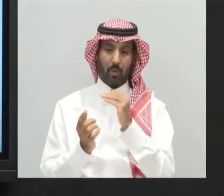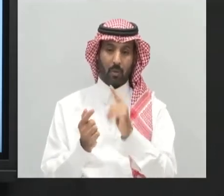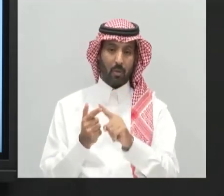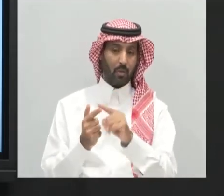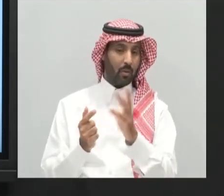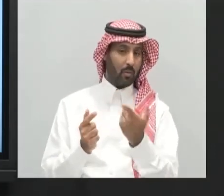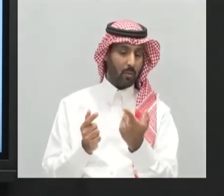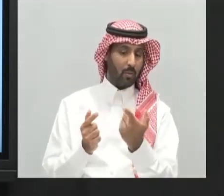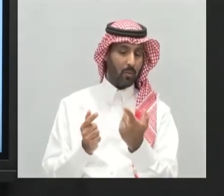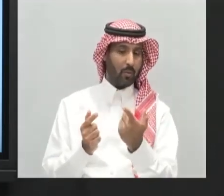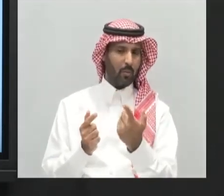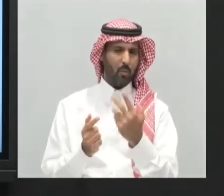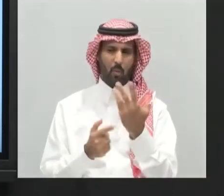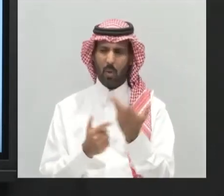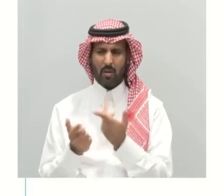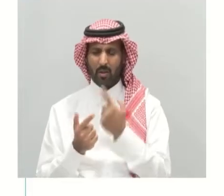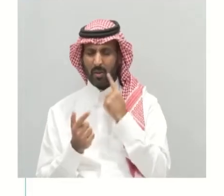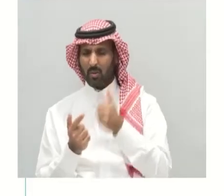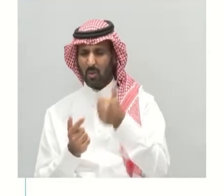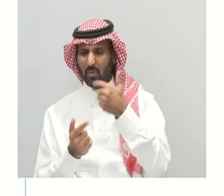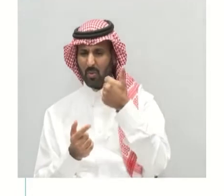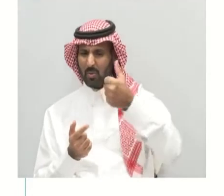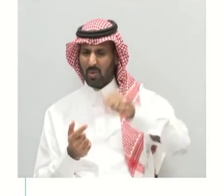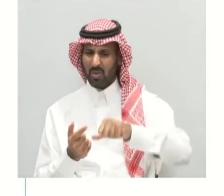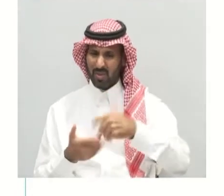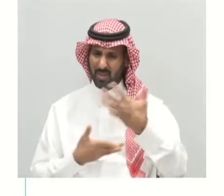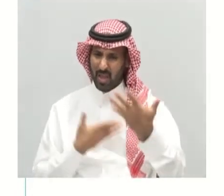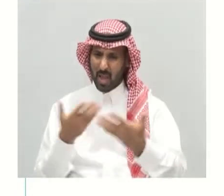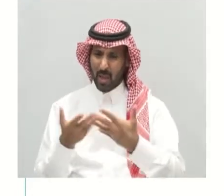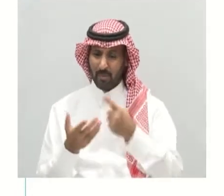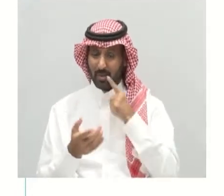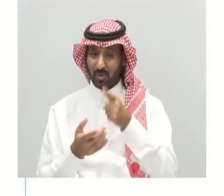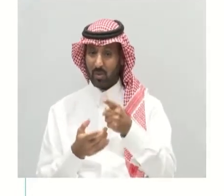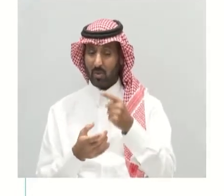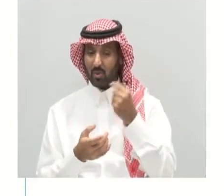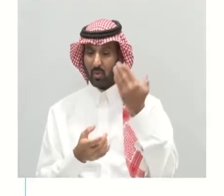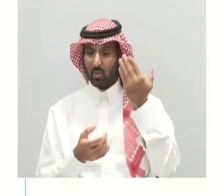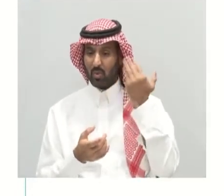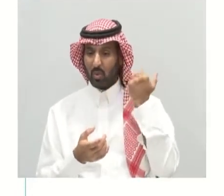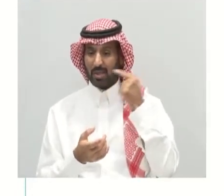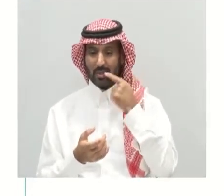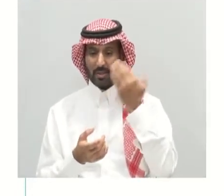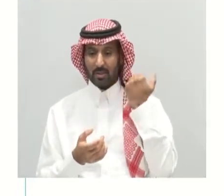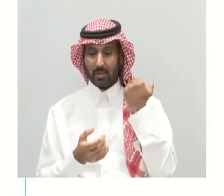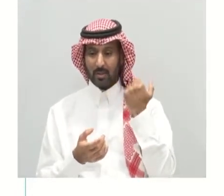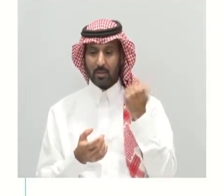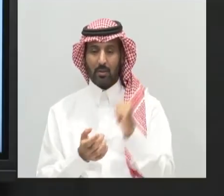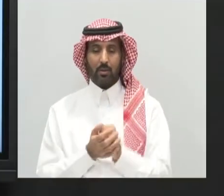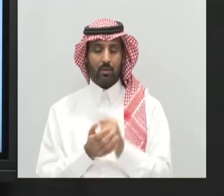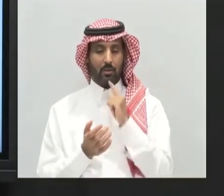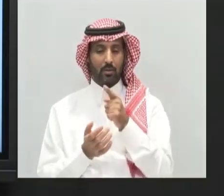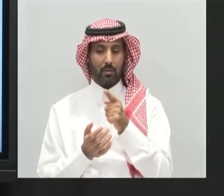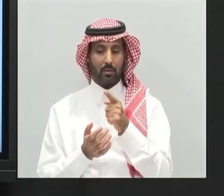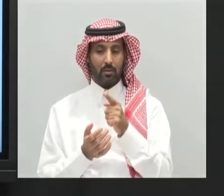which is, what are the good or bad things that happened to you last year? So we